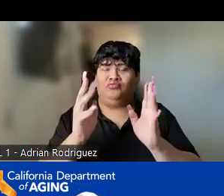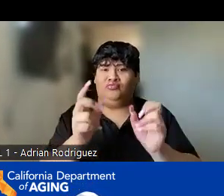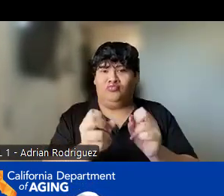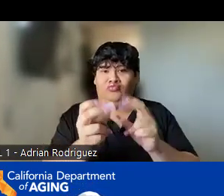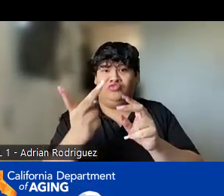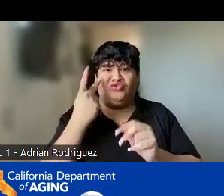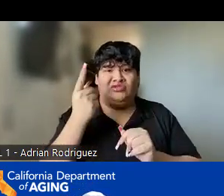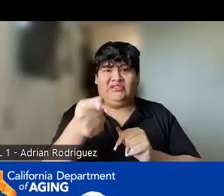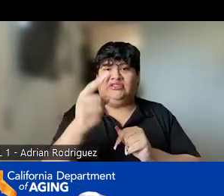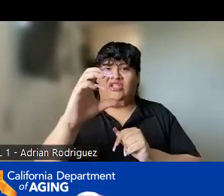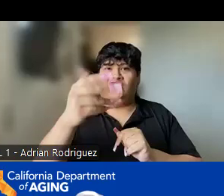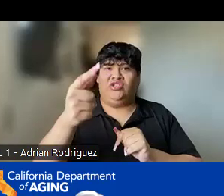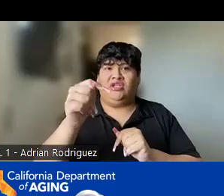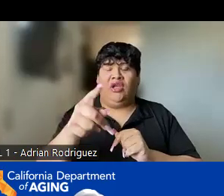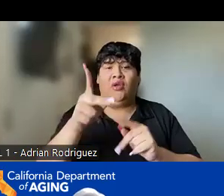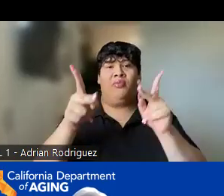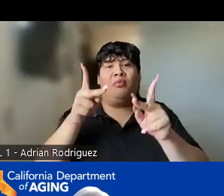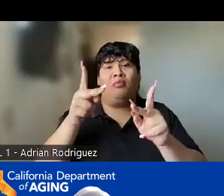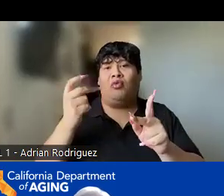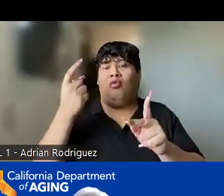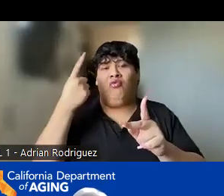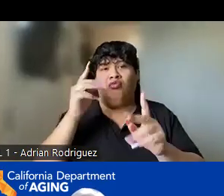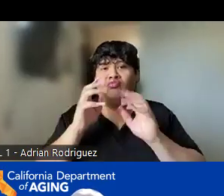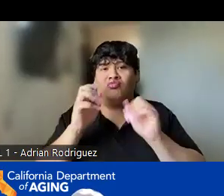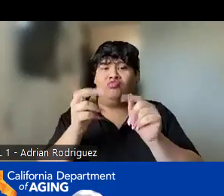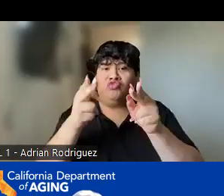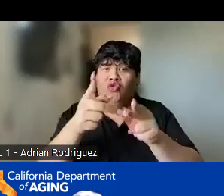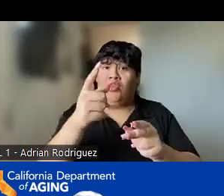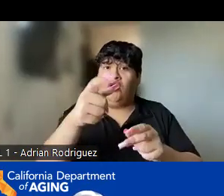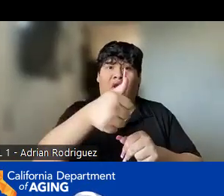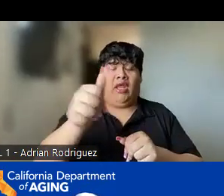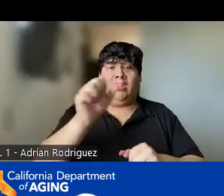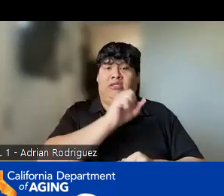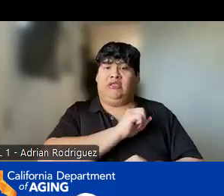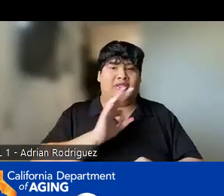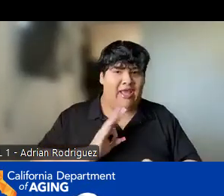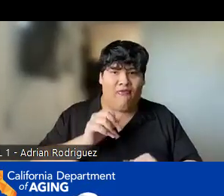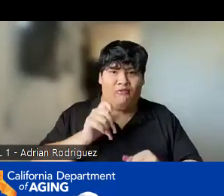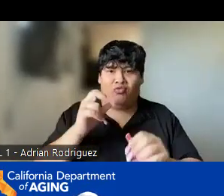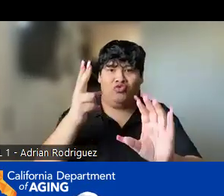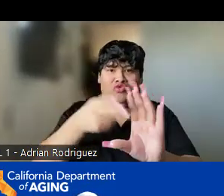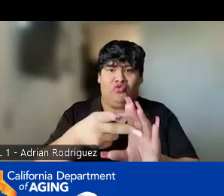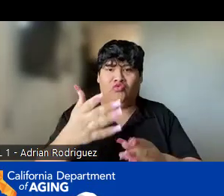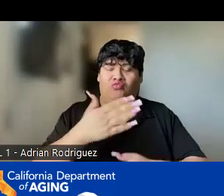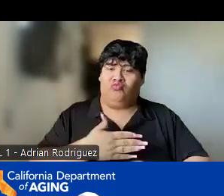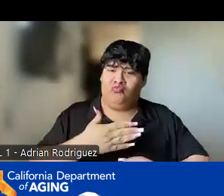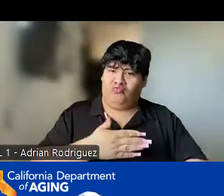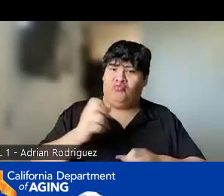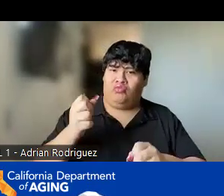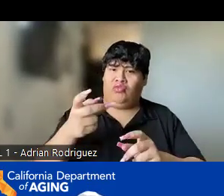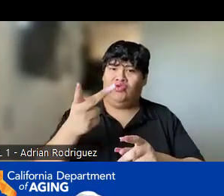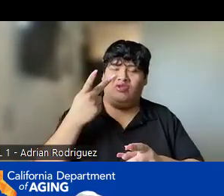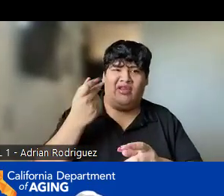for IMPACT committee members and staff supporting this webinar to share out meeting